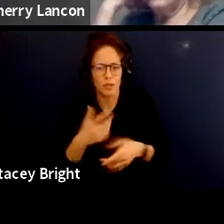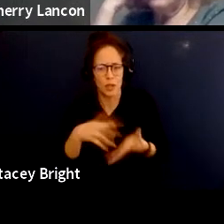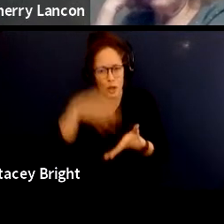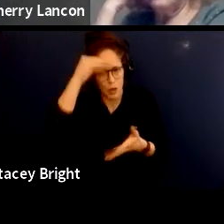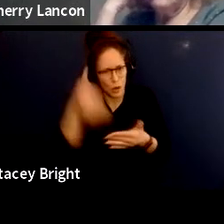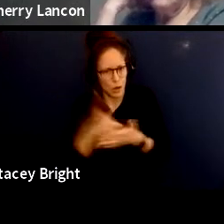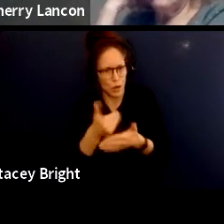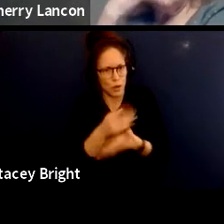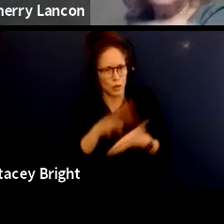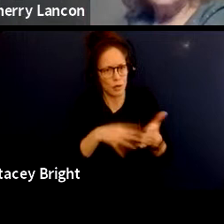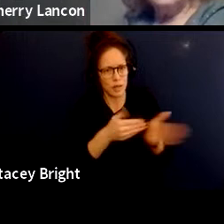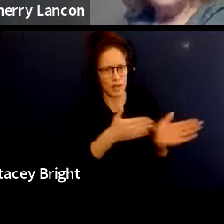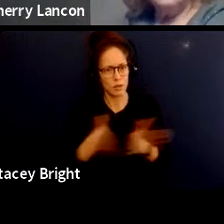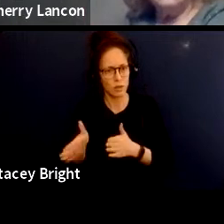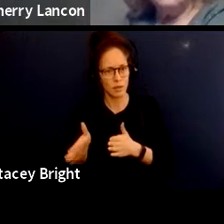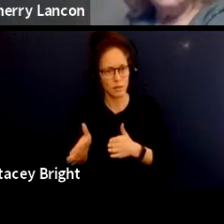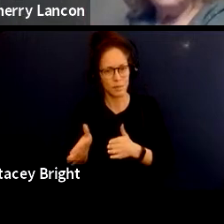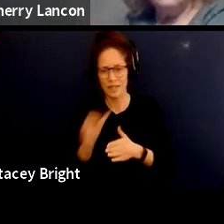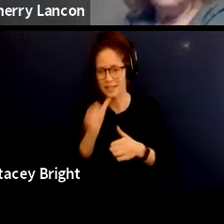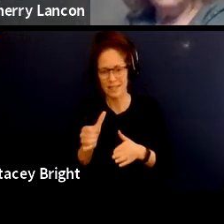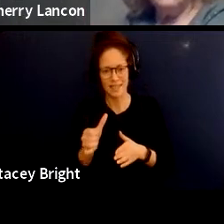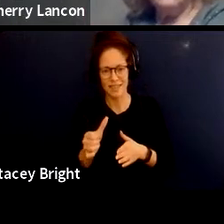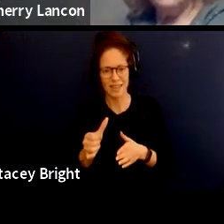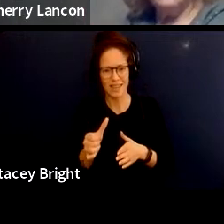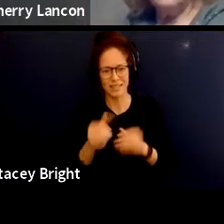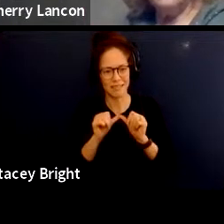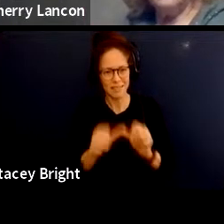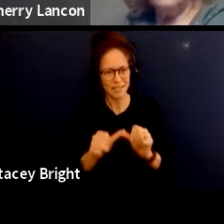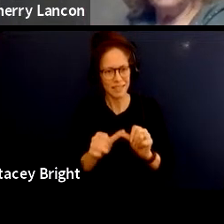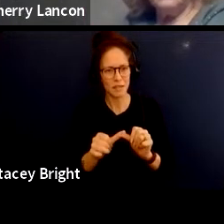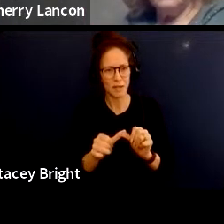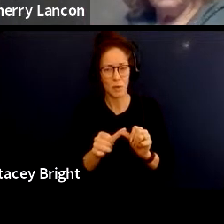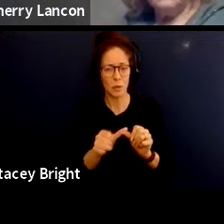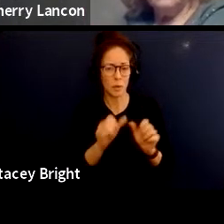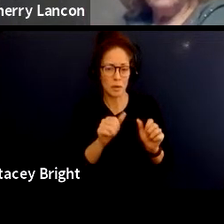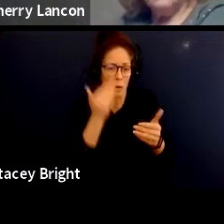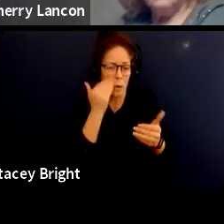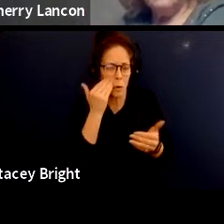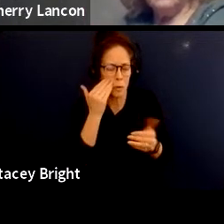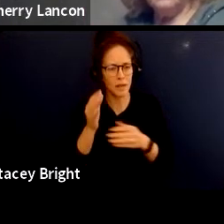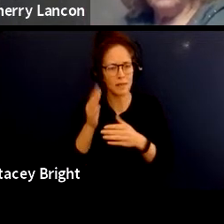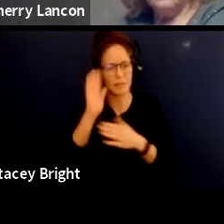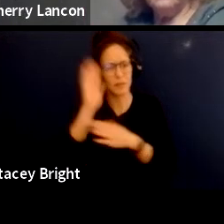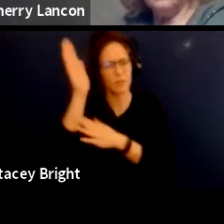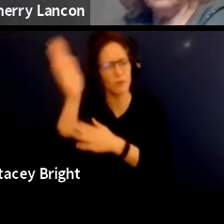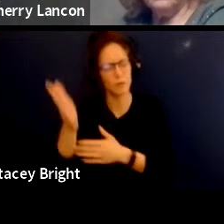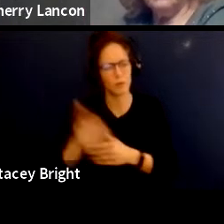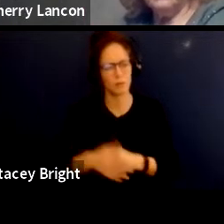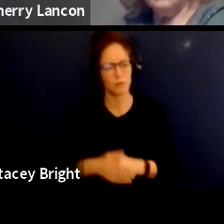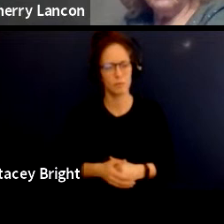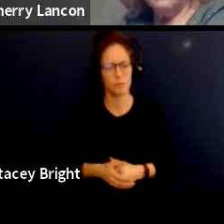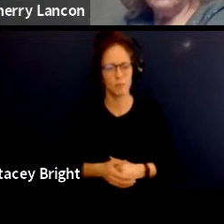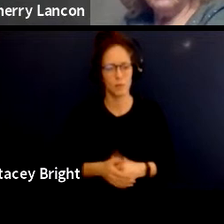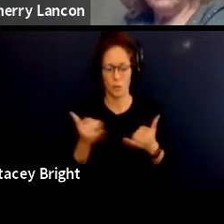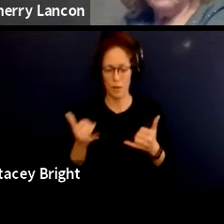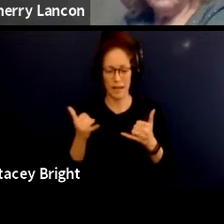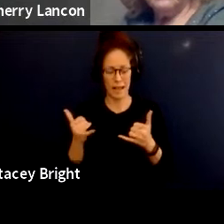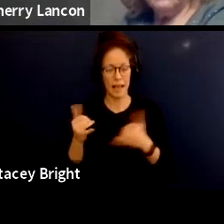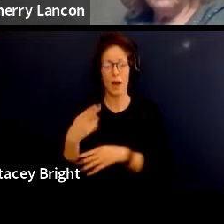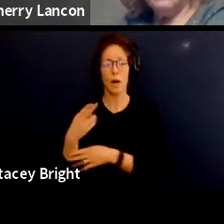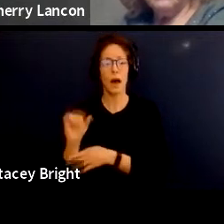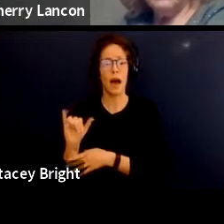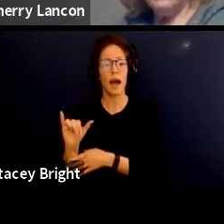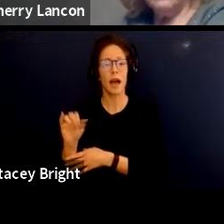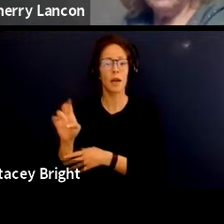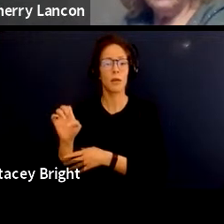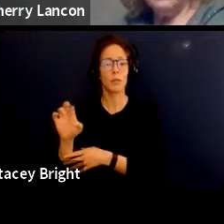for a model that is not consistent, predictable, or sustainable. Hybrid learning is not a sustainable learning model that meets the needs of